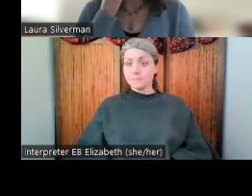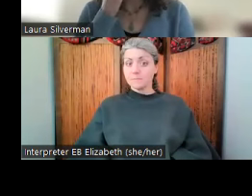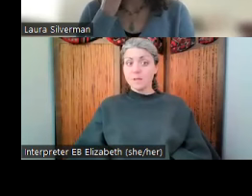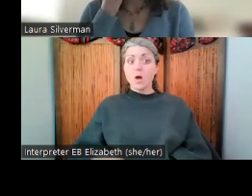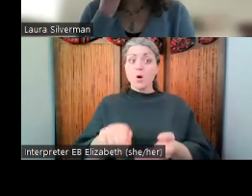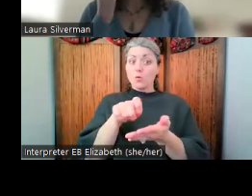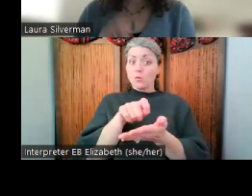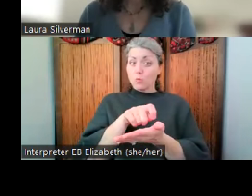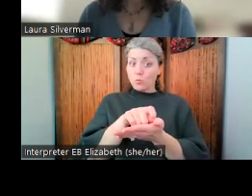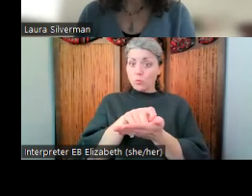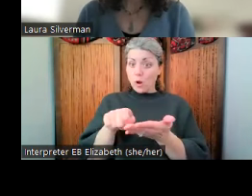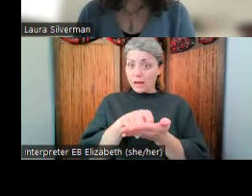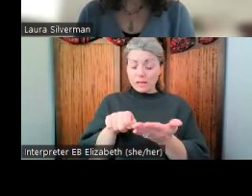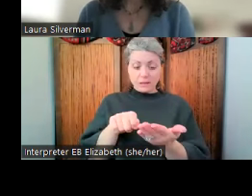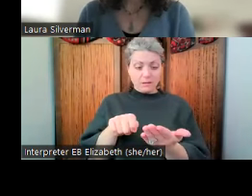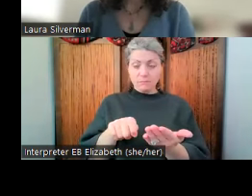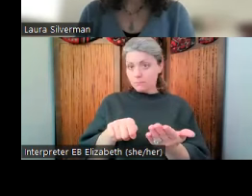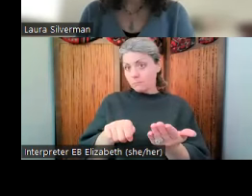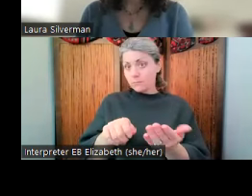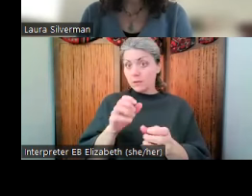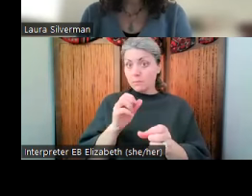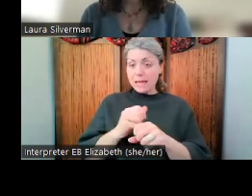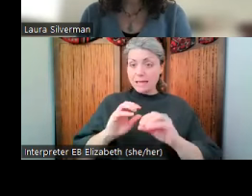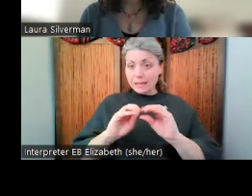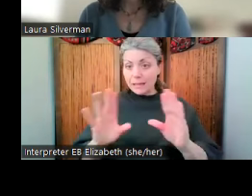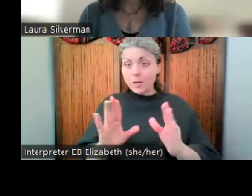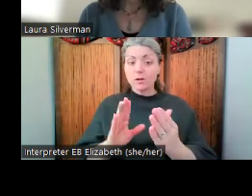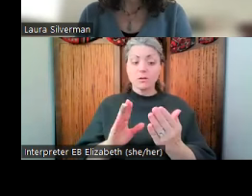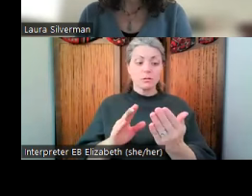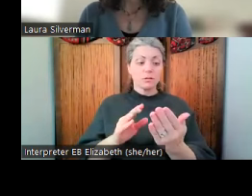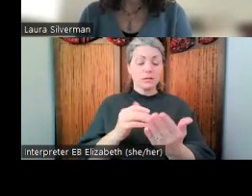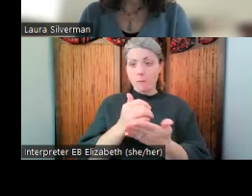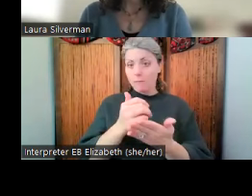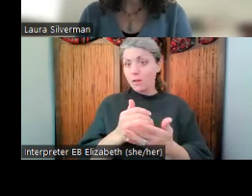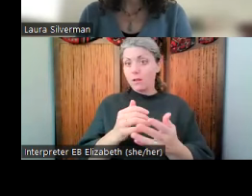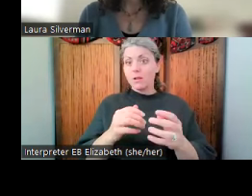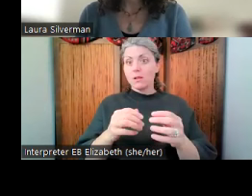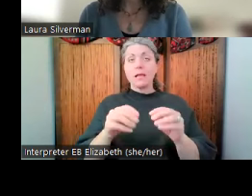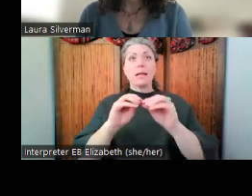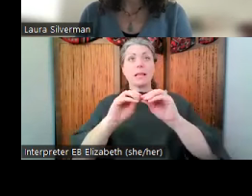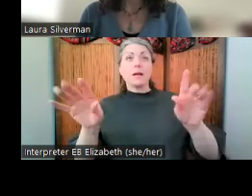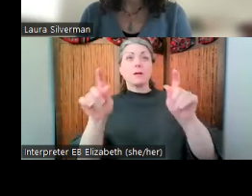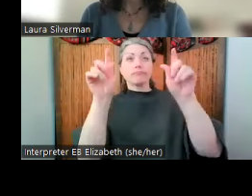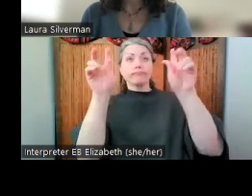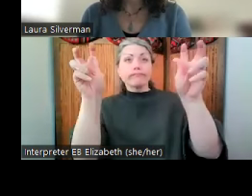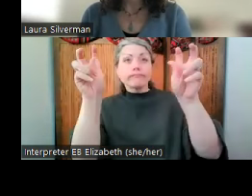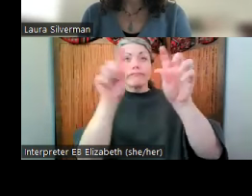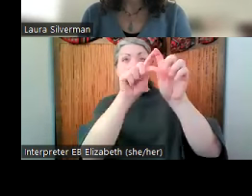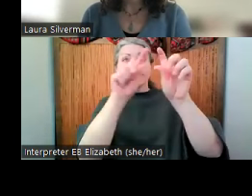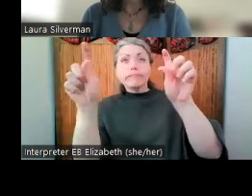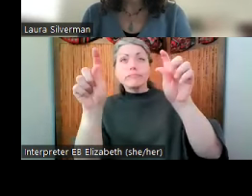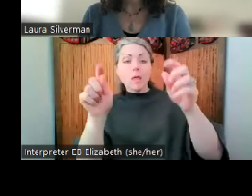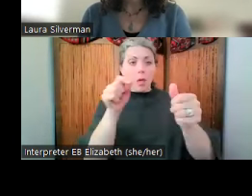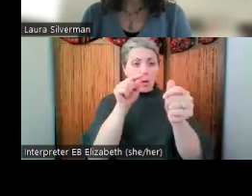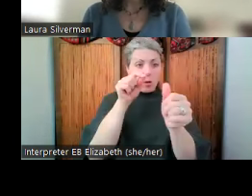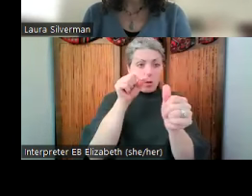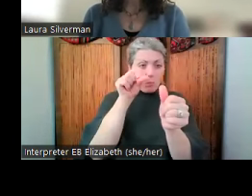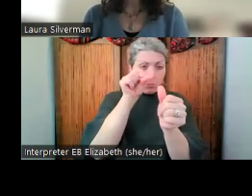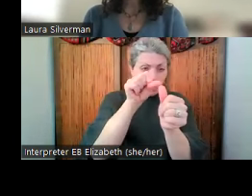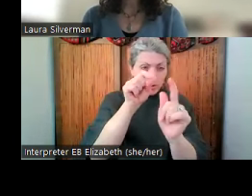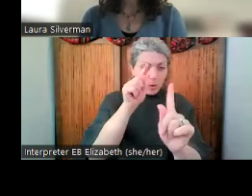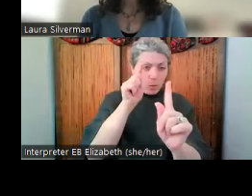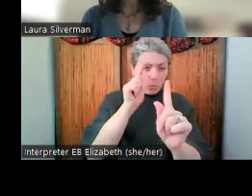can be helpful is just using clear headings, using bullet points, being concise and to the point.